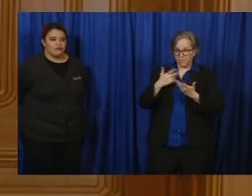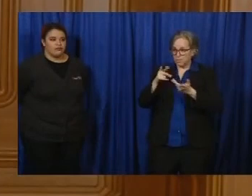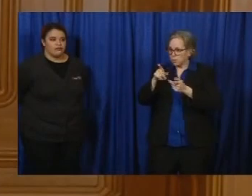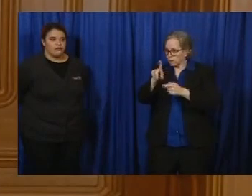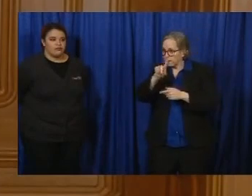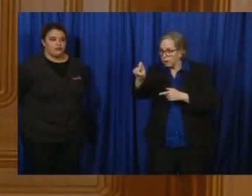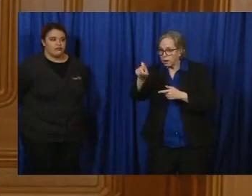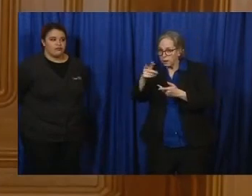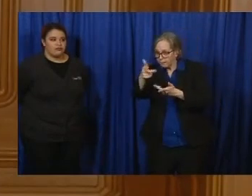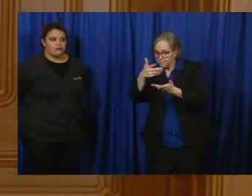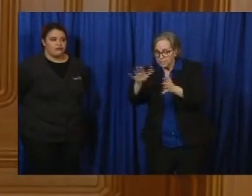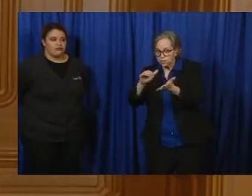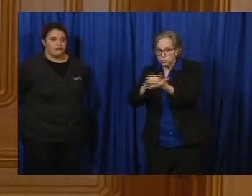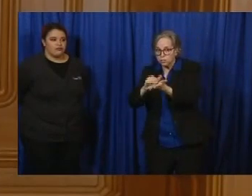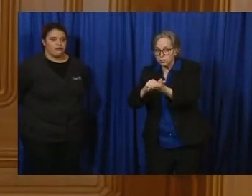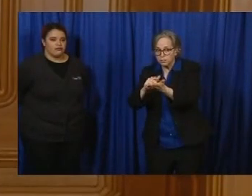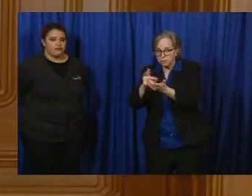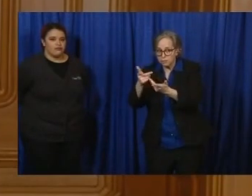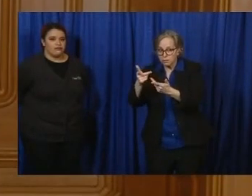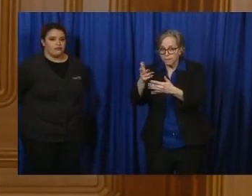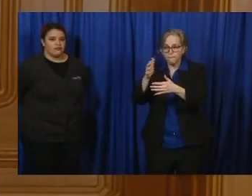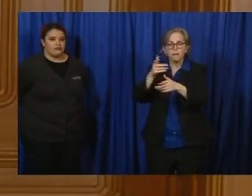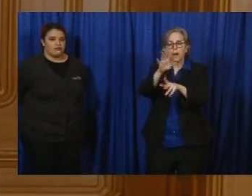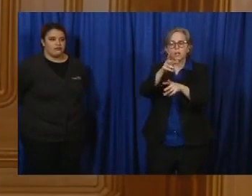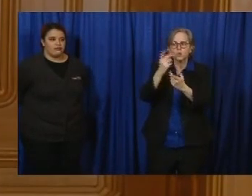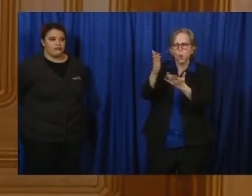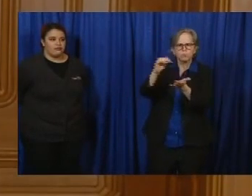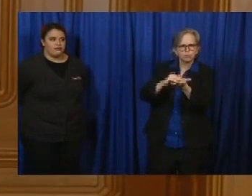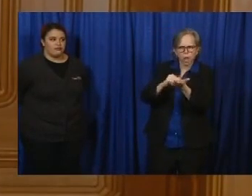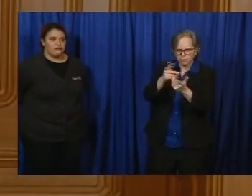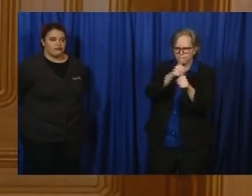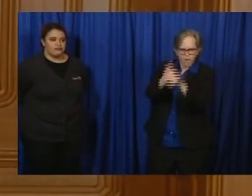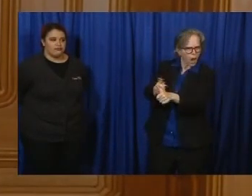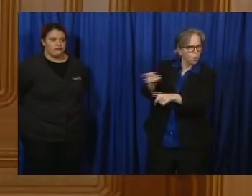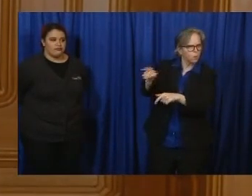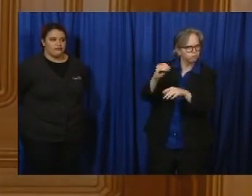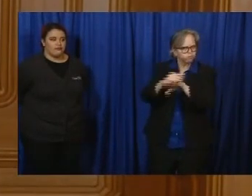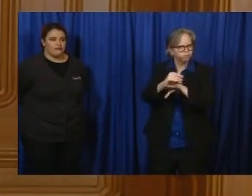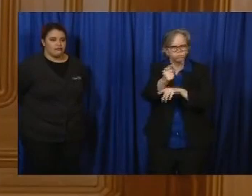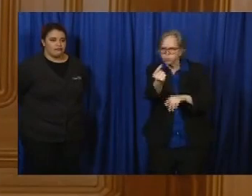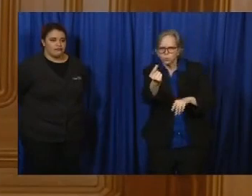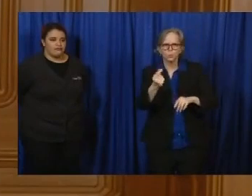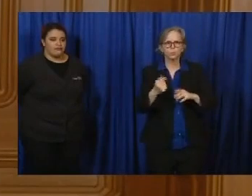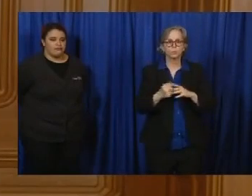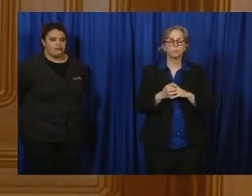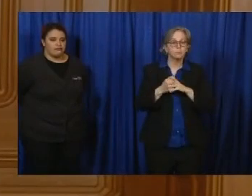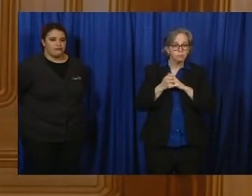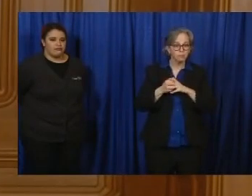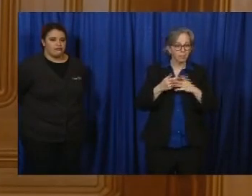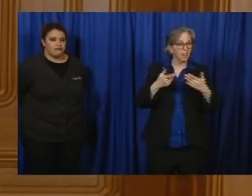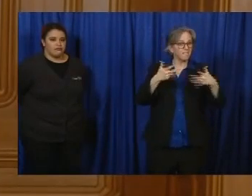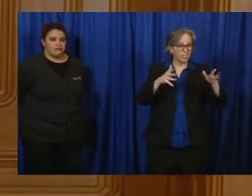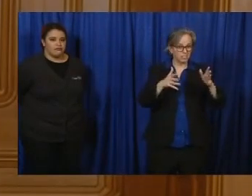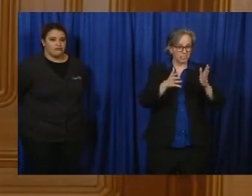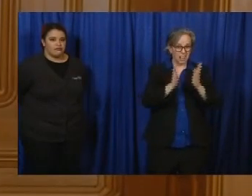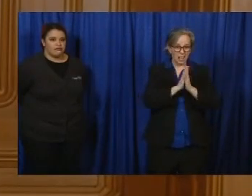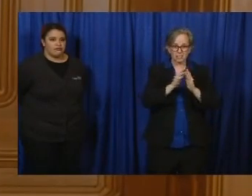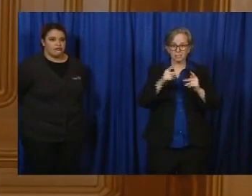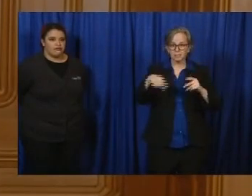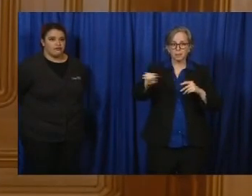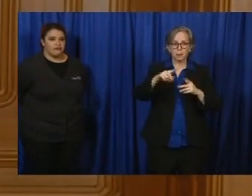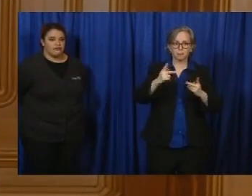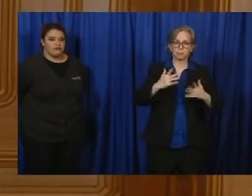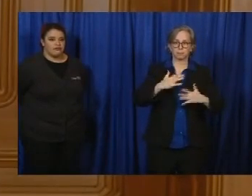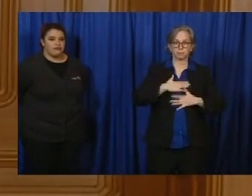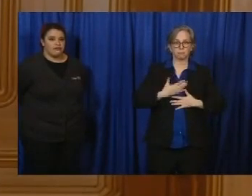and go with guidance from the physician. I've also asked for those individuals to be tested, and that is